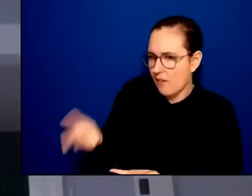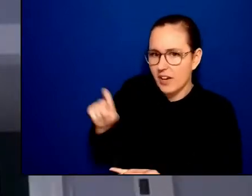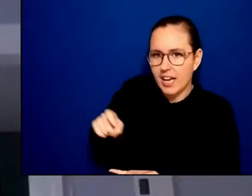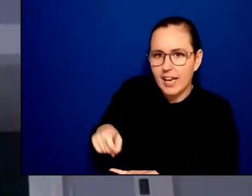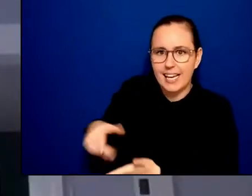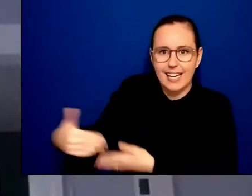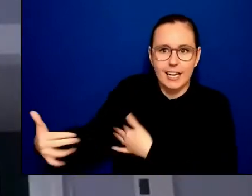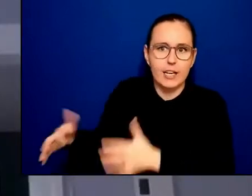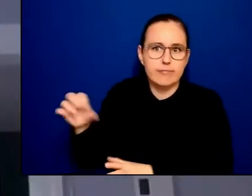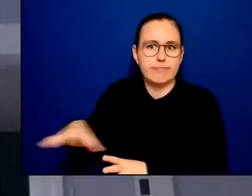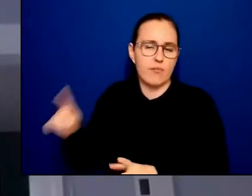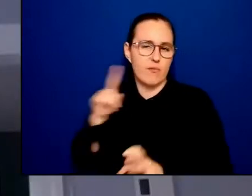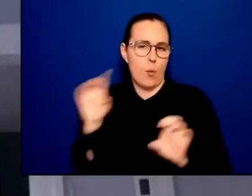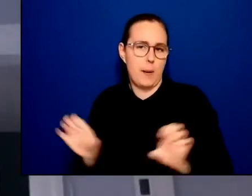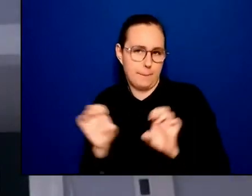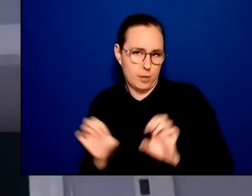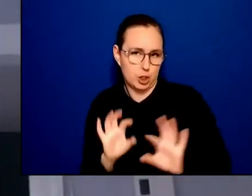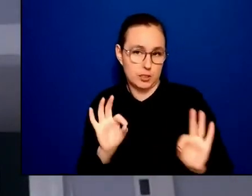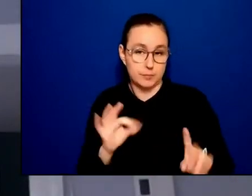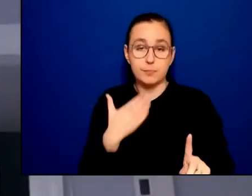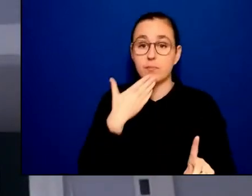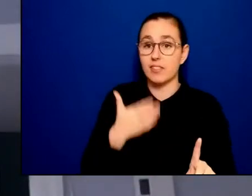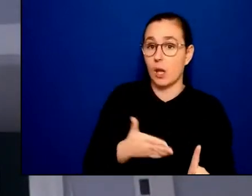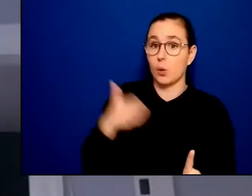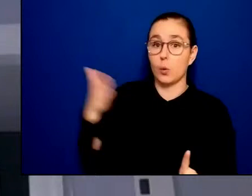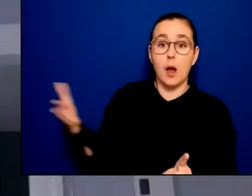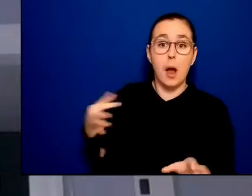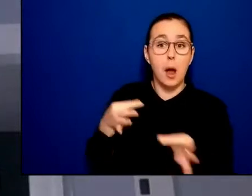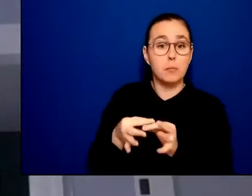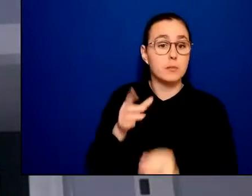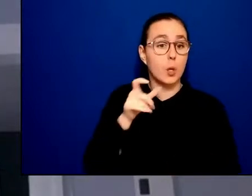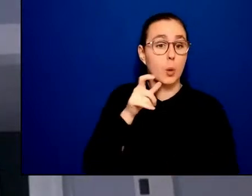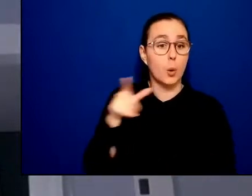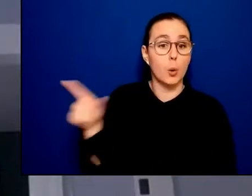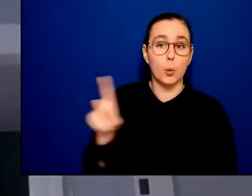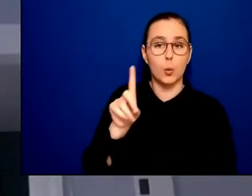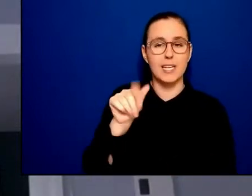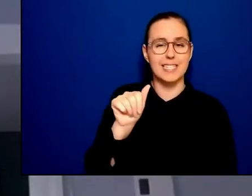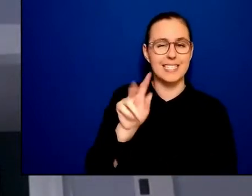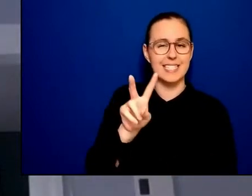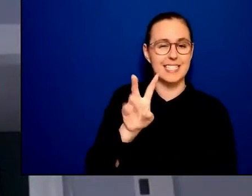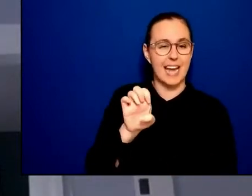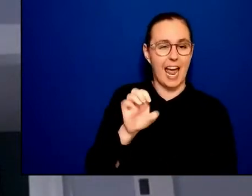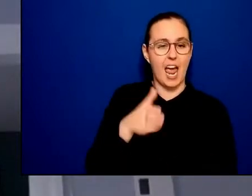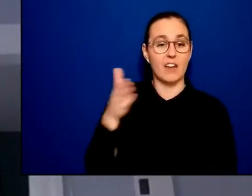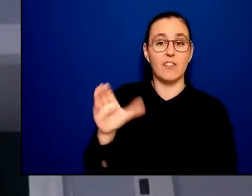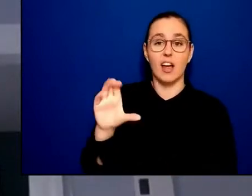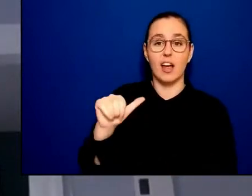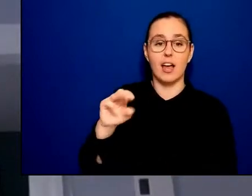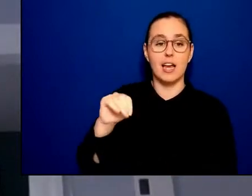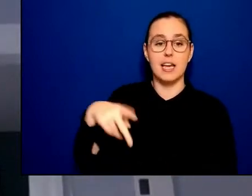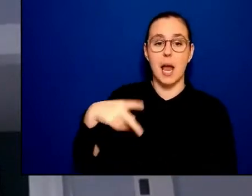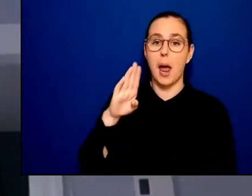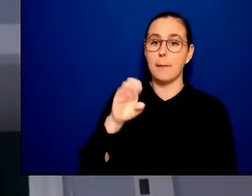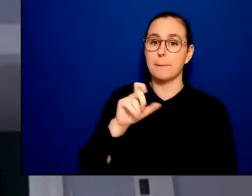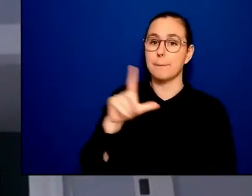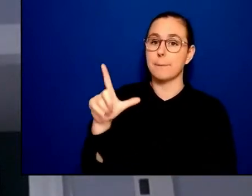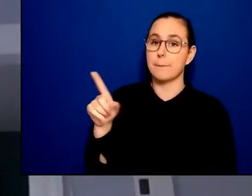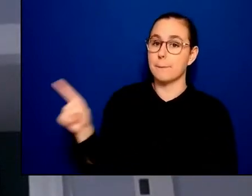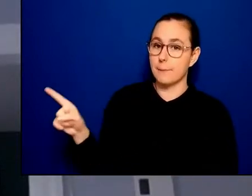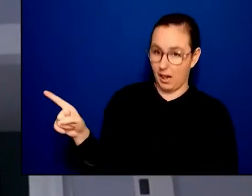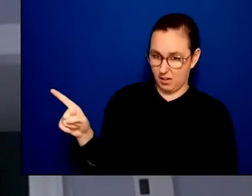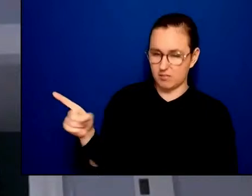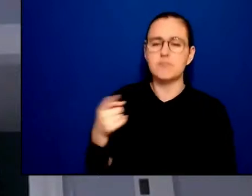Center. Great, thank you and good afternoon. I'll be providing a quick update on river conditions and forecast across